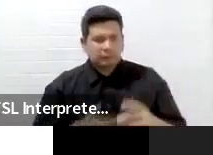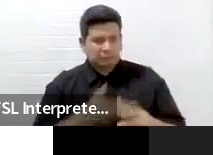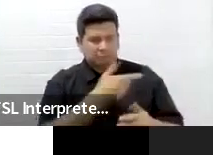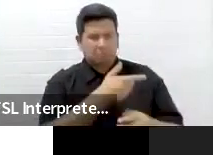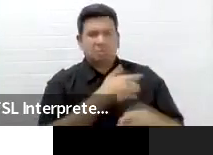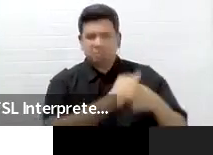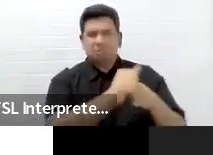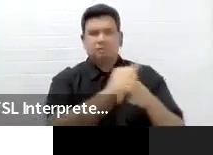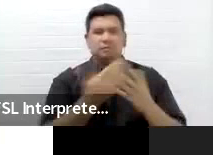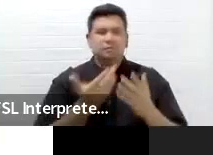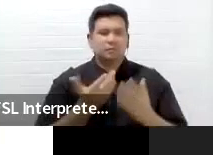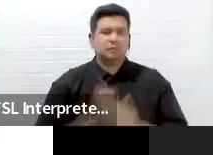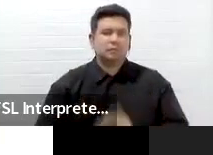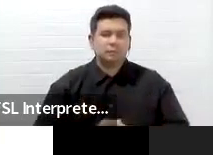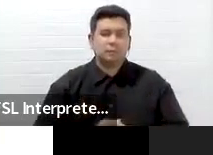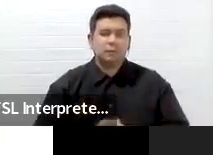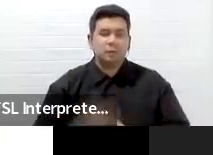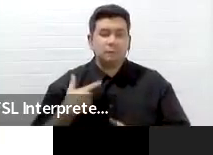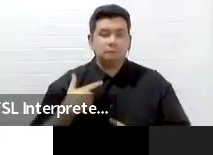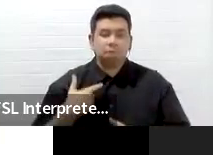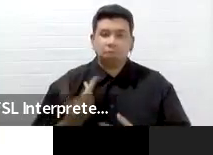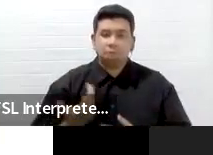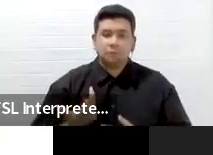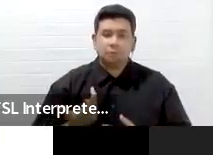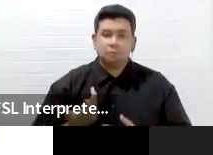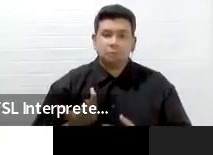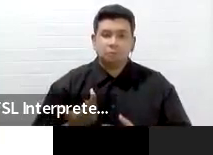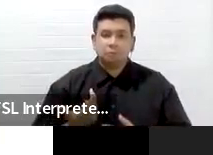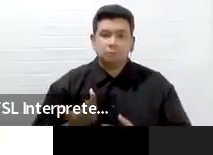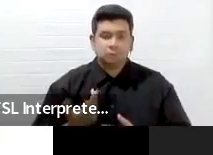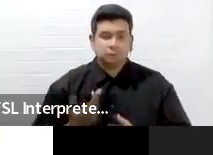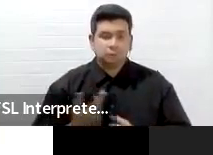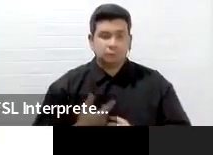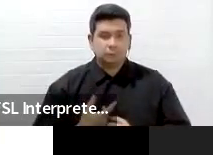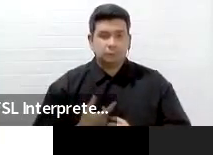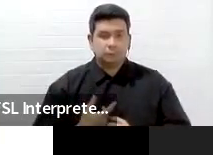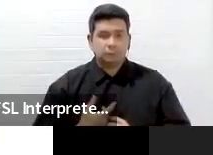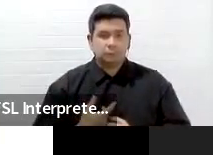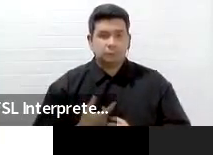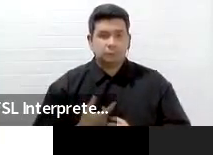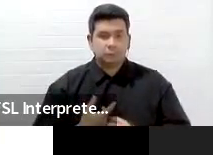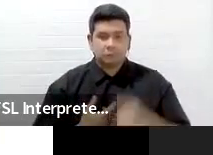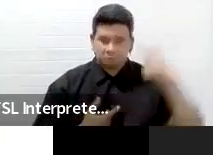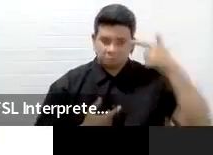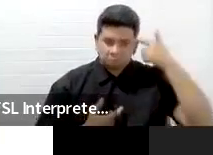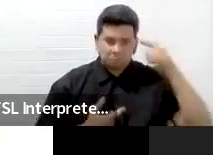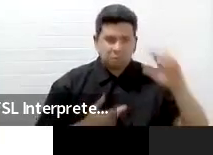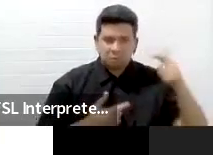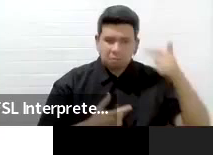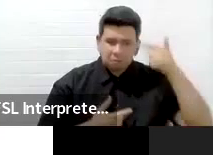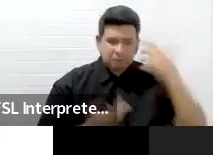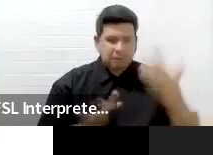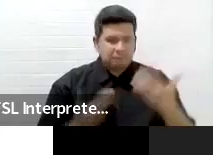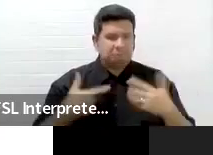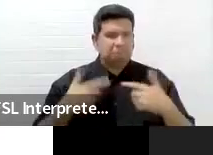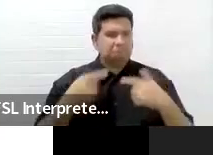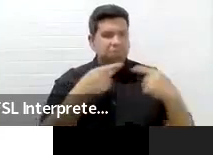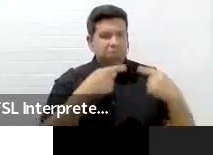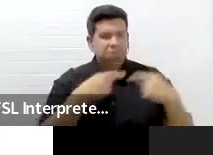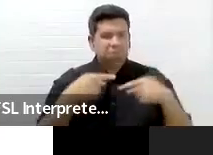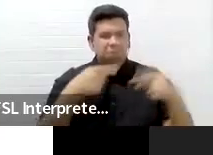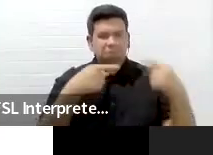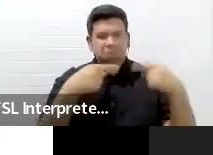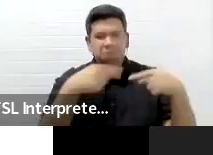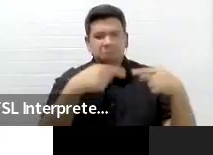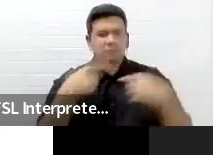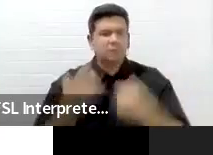No? And there was a great deal of infighting amongst the bureaucracy. The Health Service